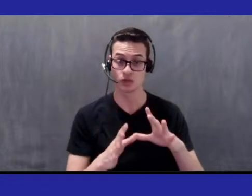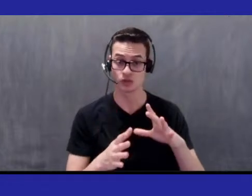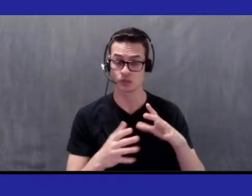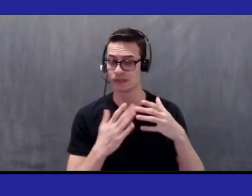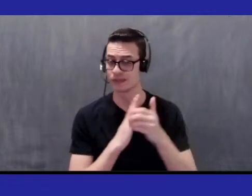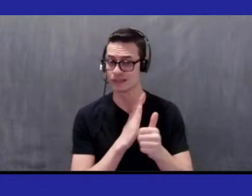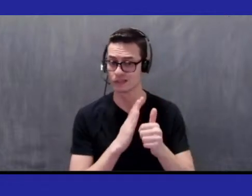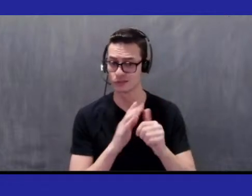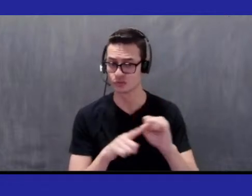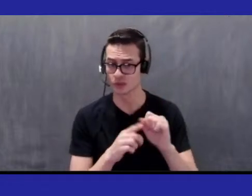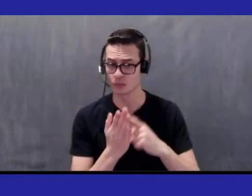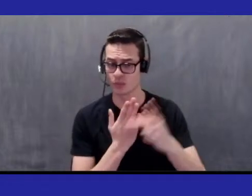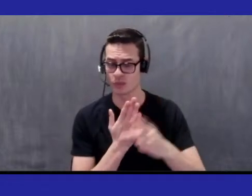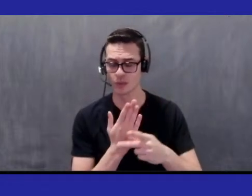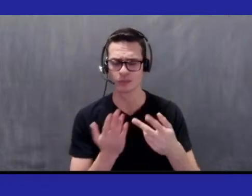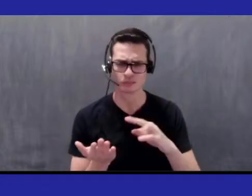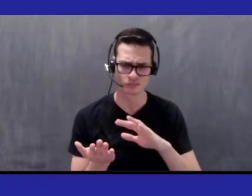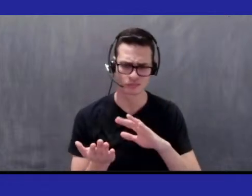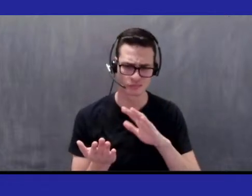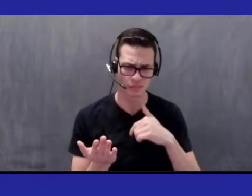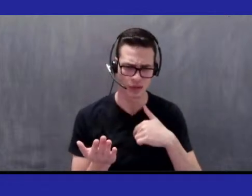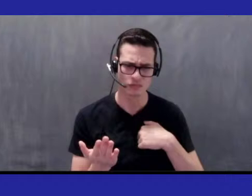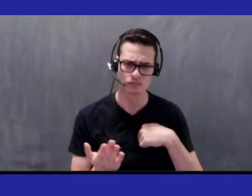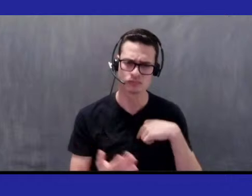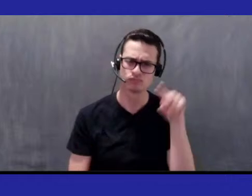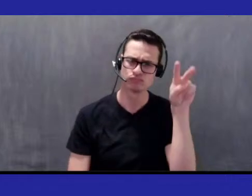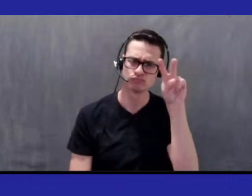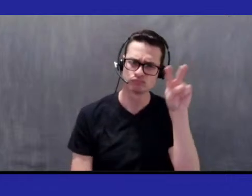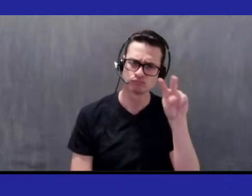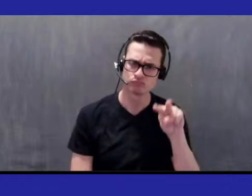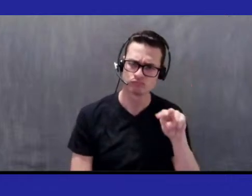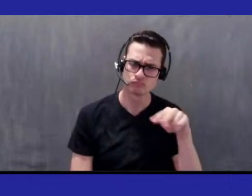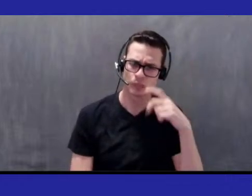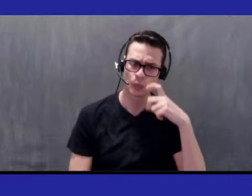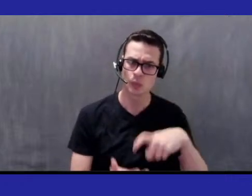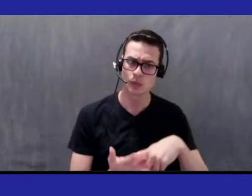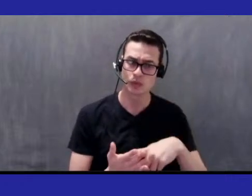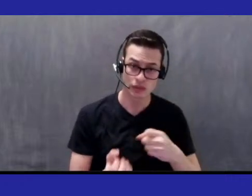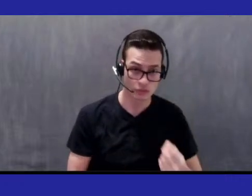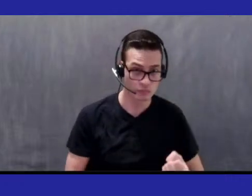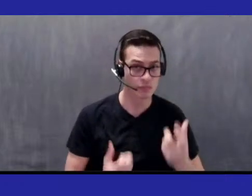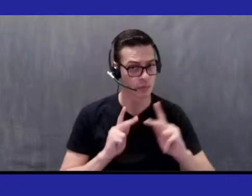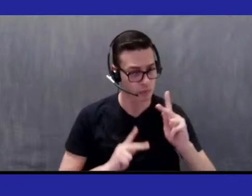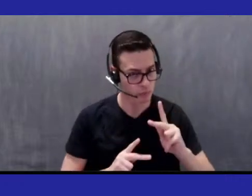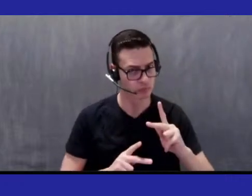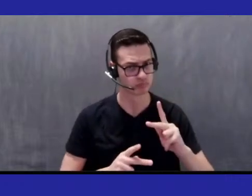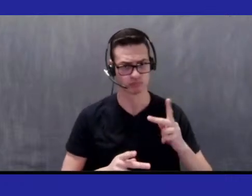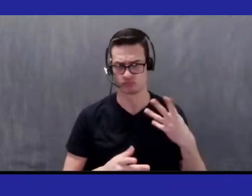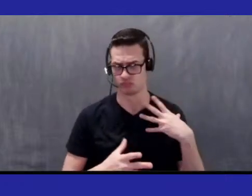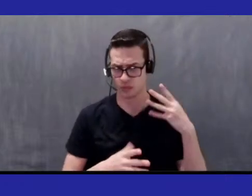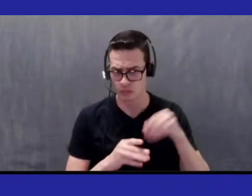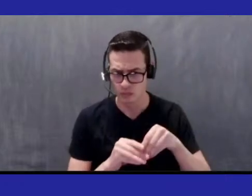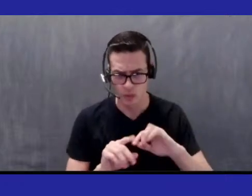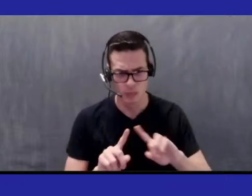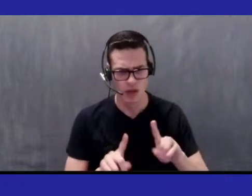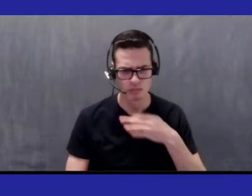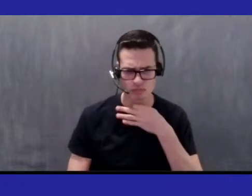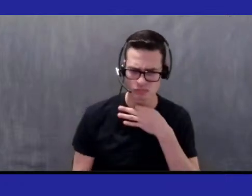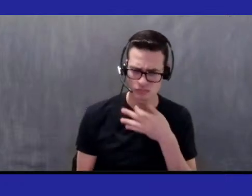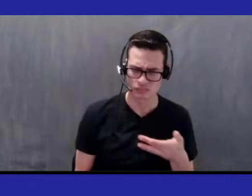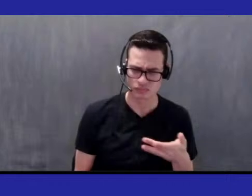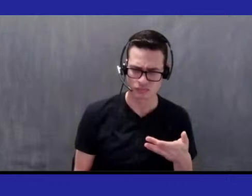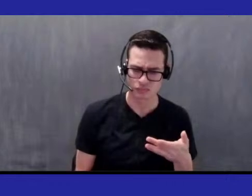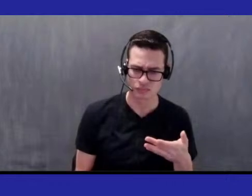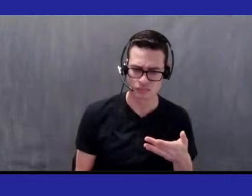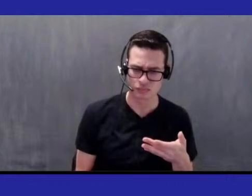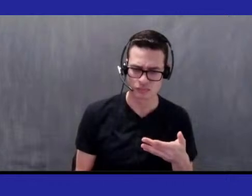looking at the presentation, we had a lot of participation. But then I wasn't sure whether for